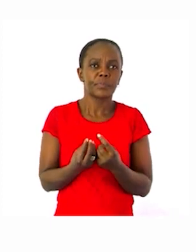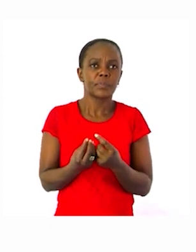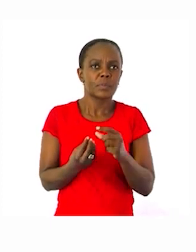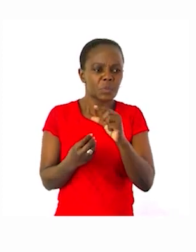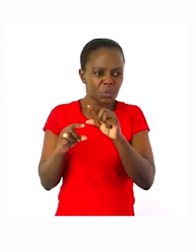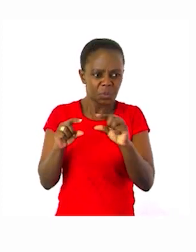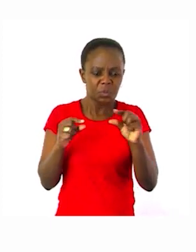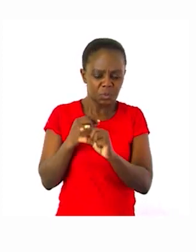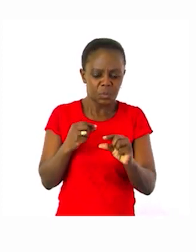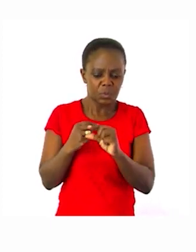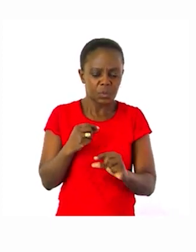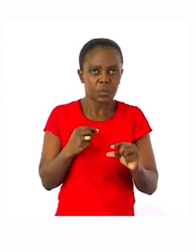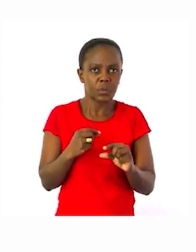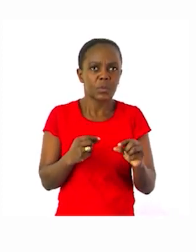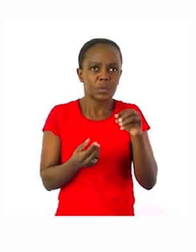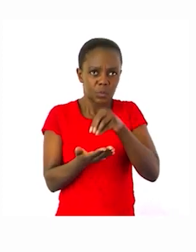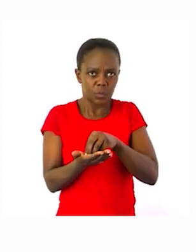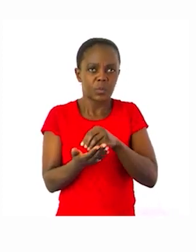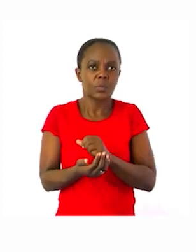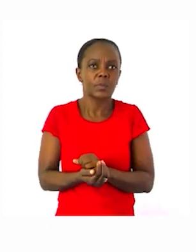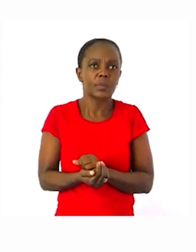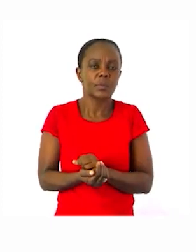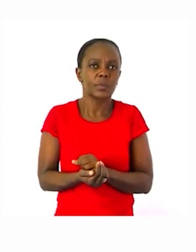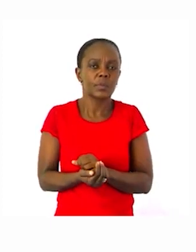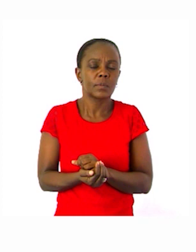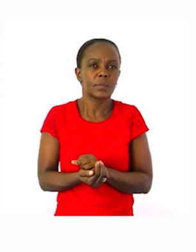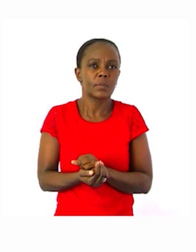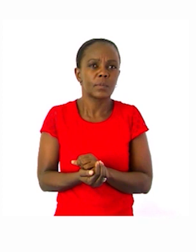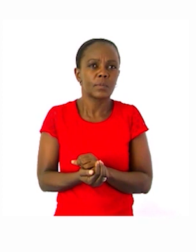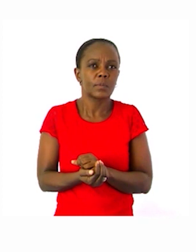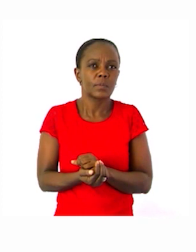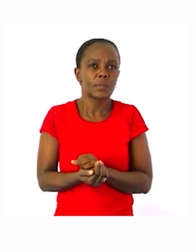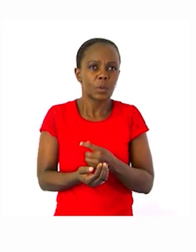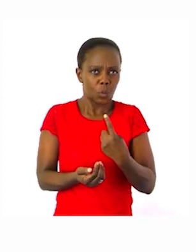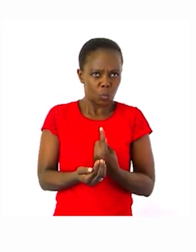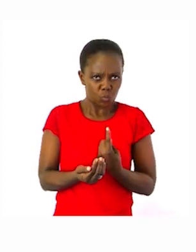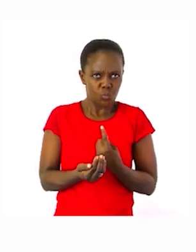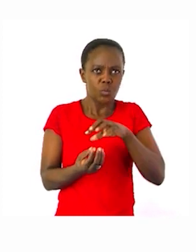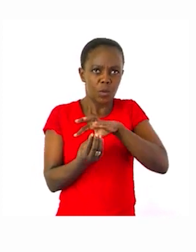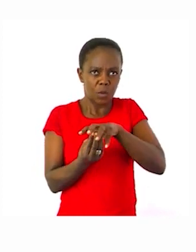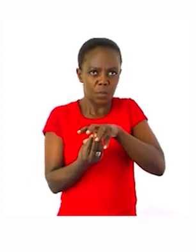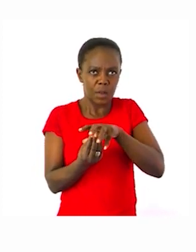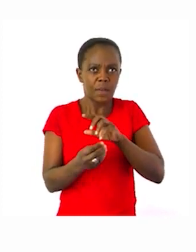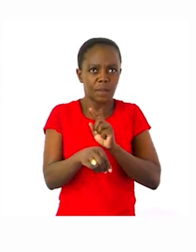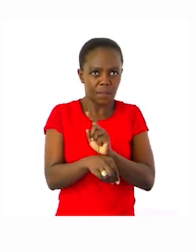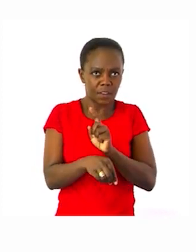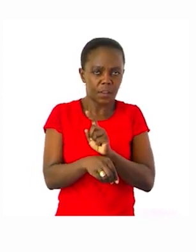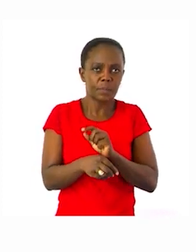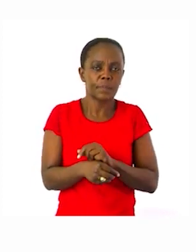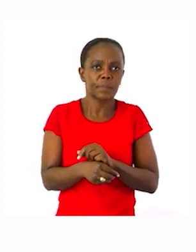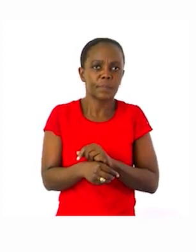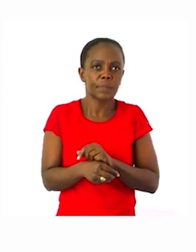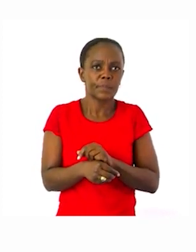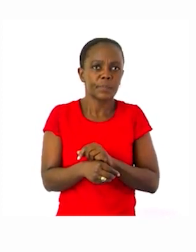below, we are going to fill in our immediate family first, and